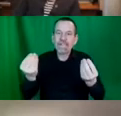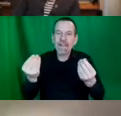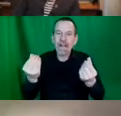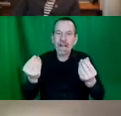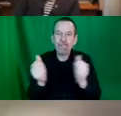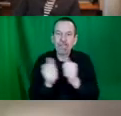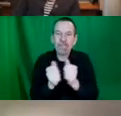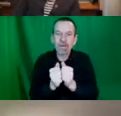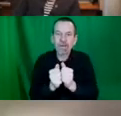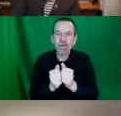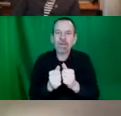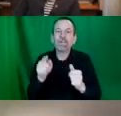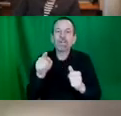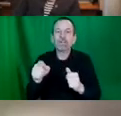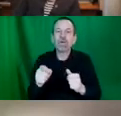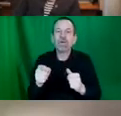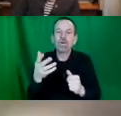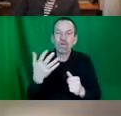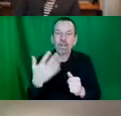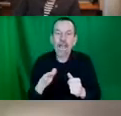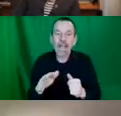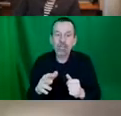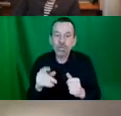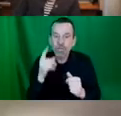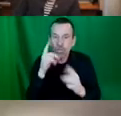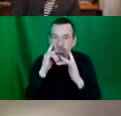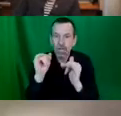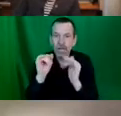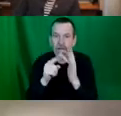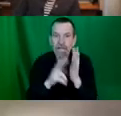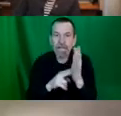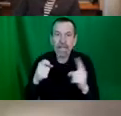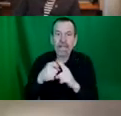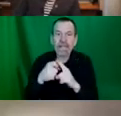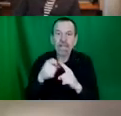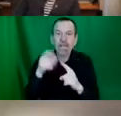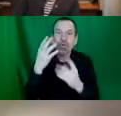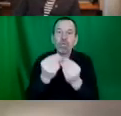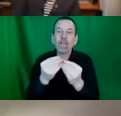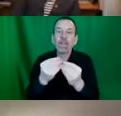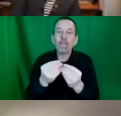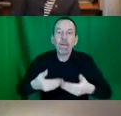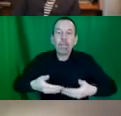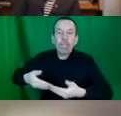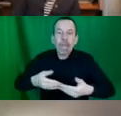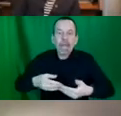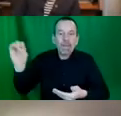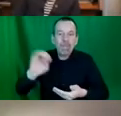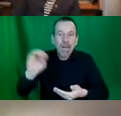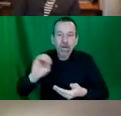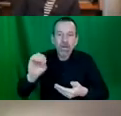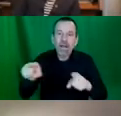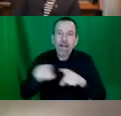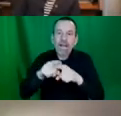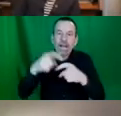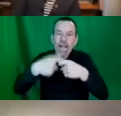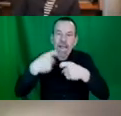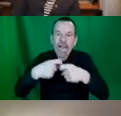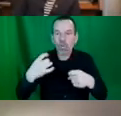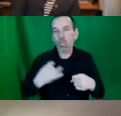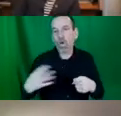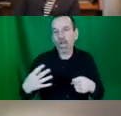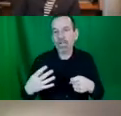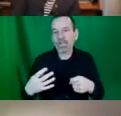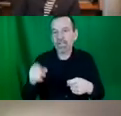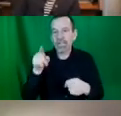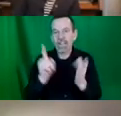these, we emulated flaking and fugitive pigments made by mixing baby powder and egg white, a brilliant idea of Liz's. These samples are replicas